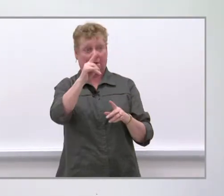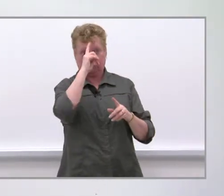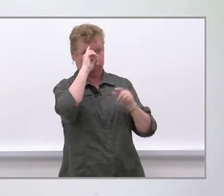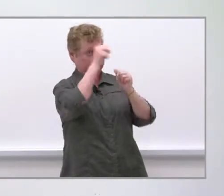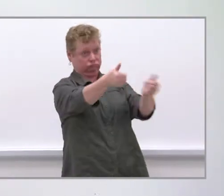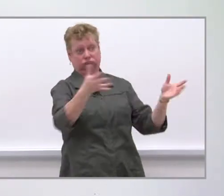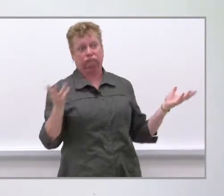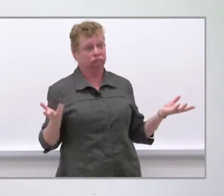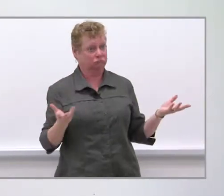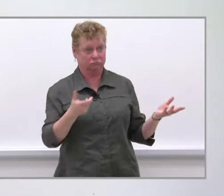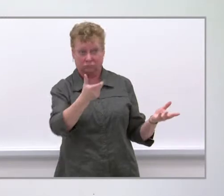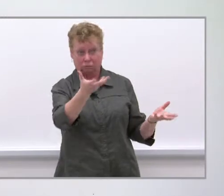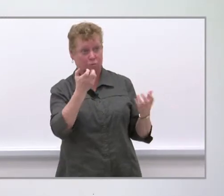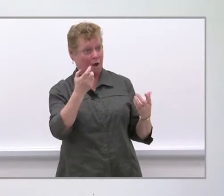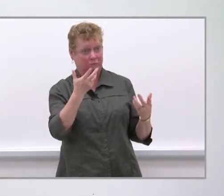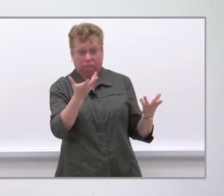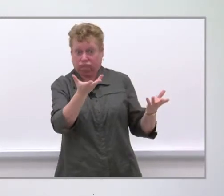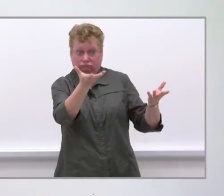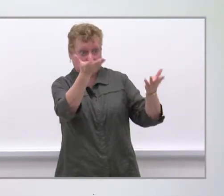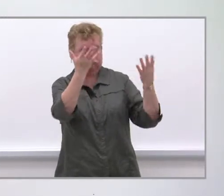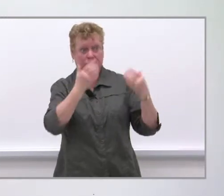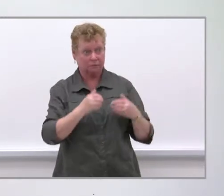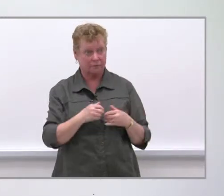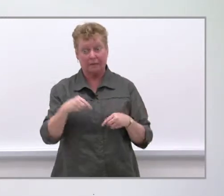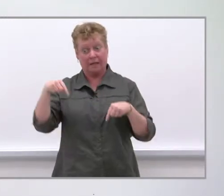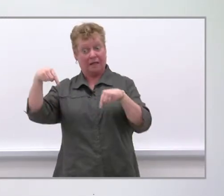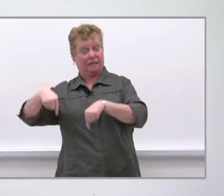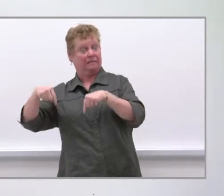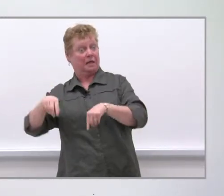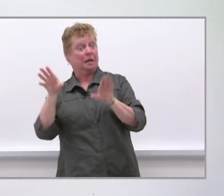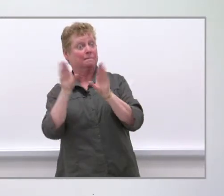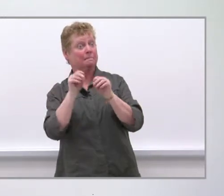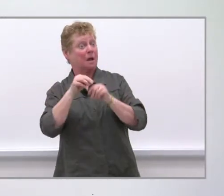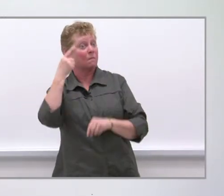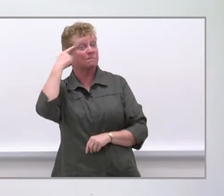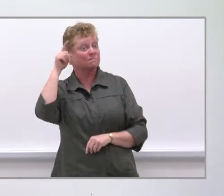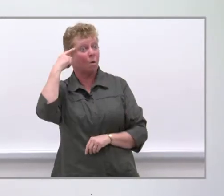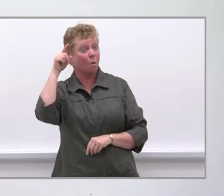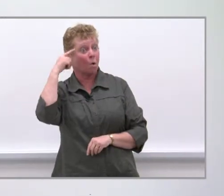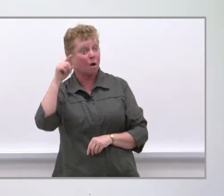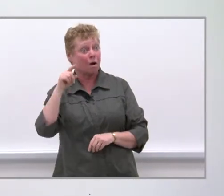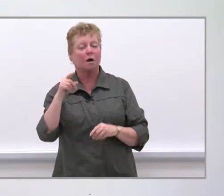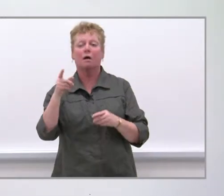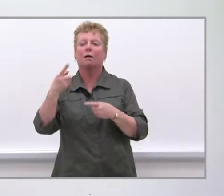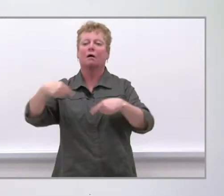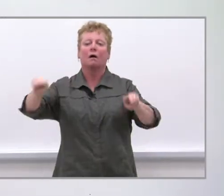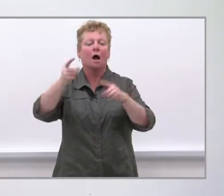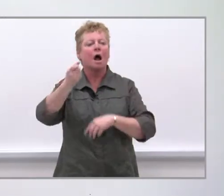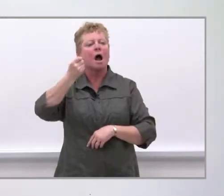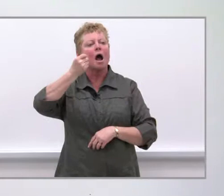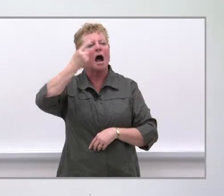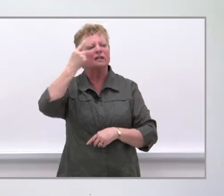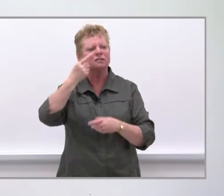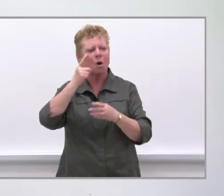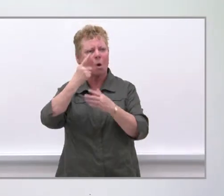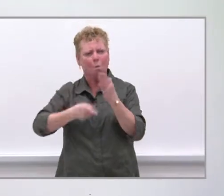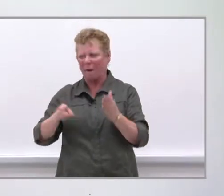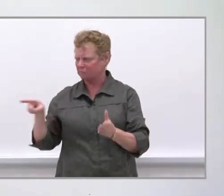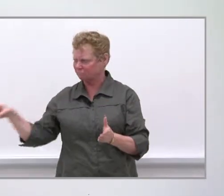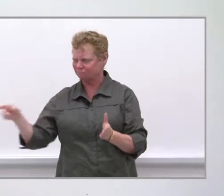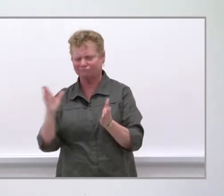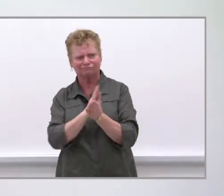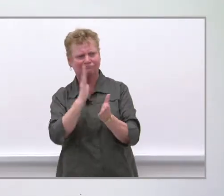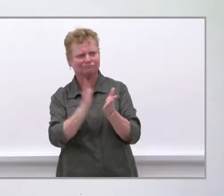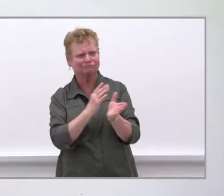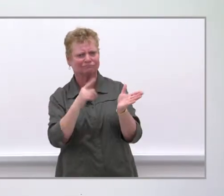That's entirely up to you. You can do it whichever way you want. This meeting today is just to make people understand what's in the discussion